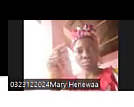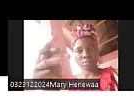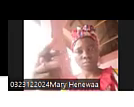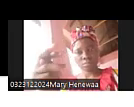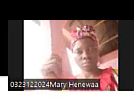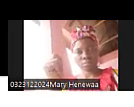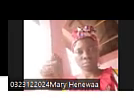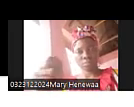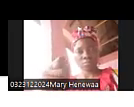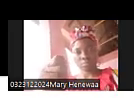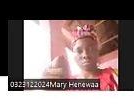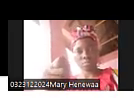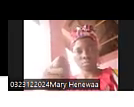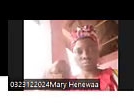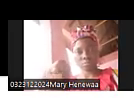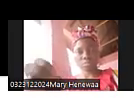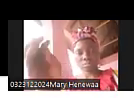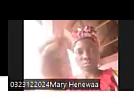Abna, let's go. Noon.